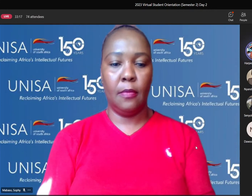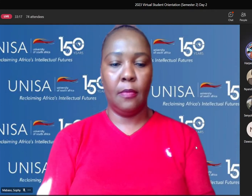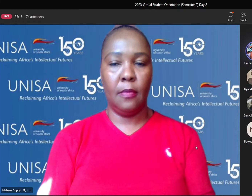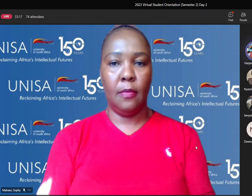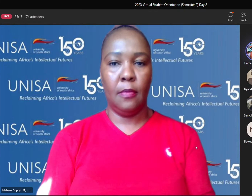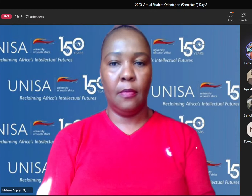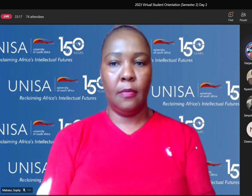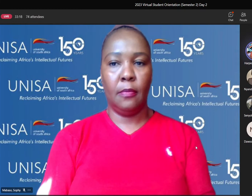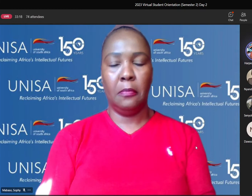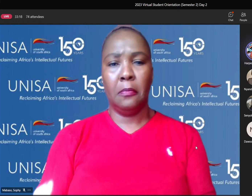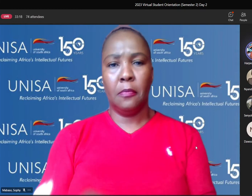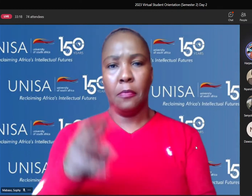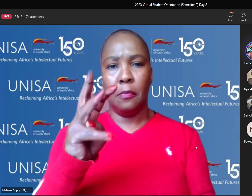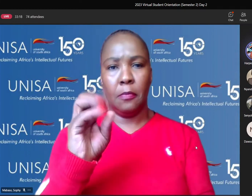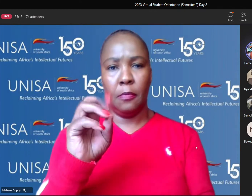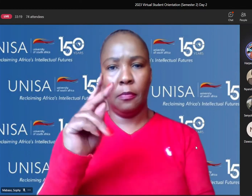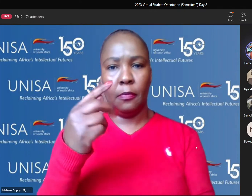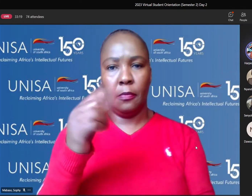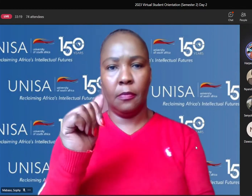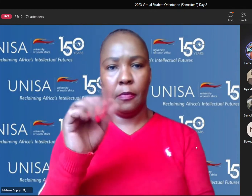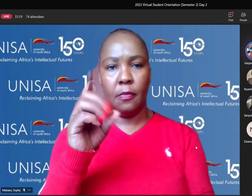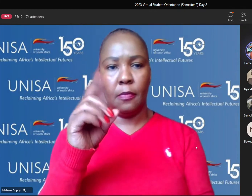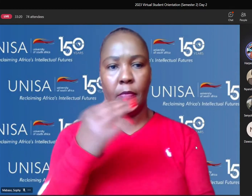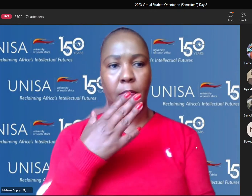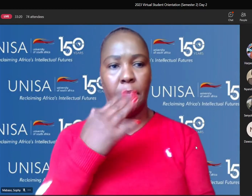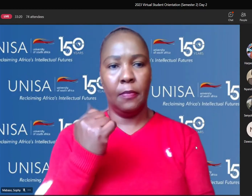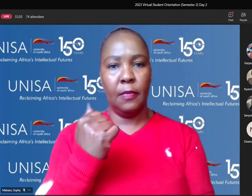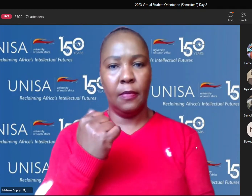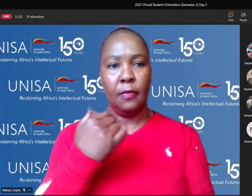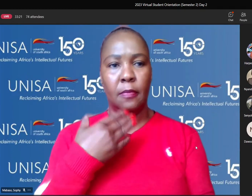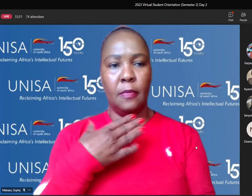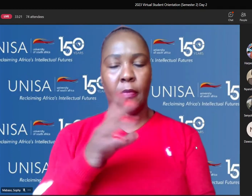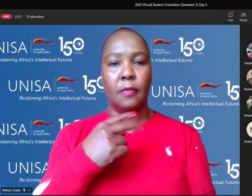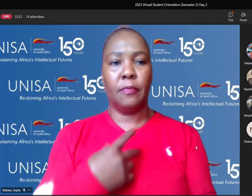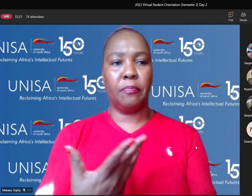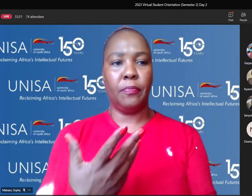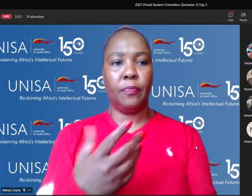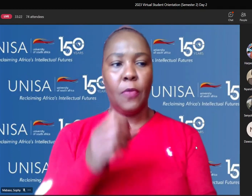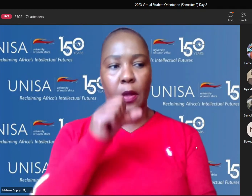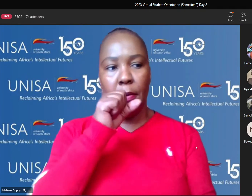Mahadi, you're currently muted. Can you share your presentation?